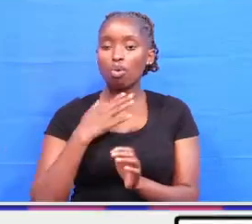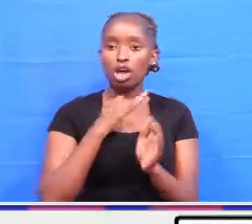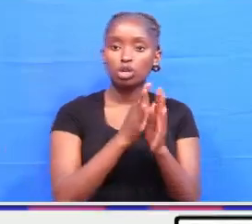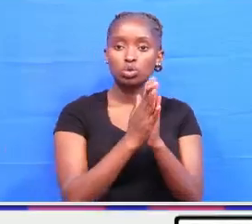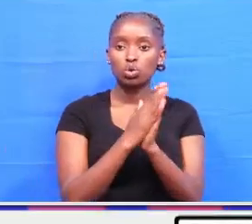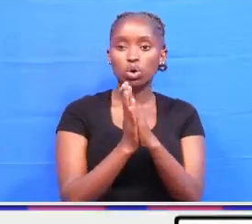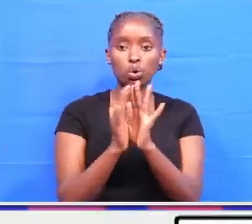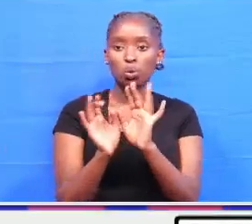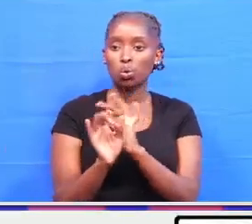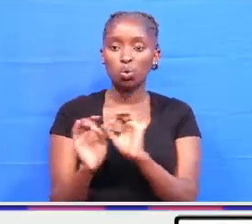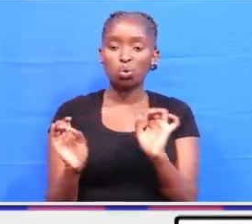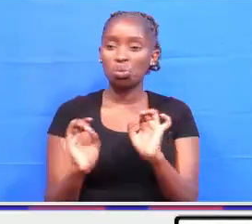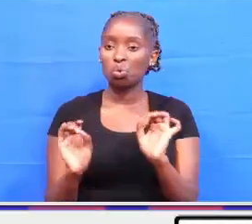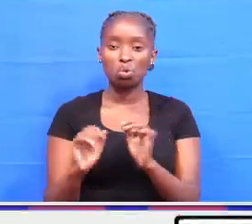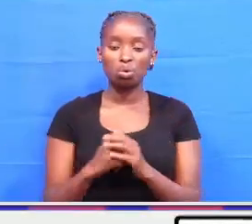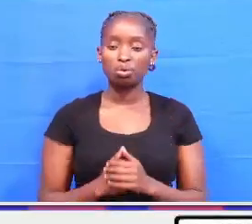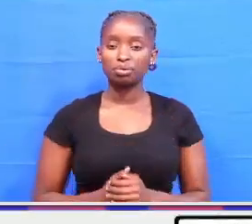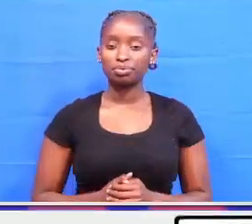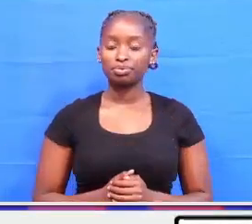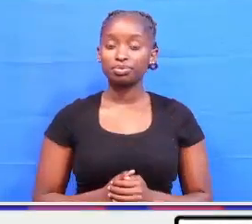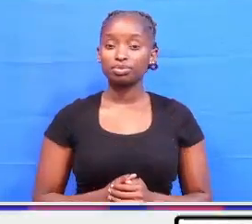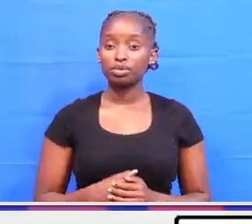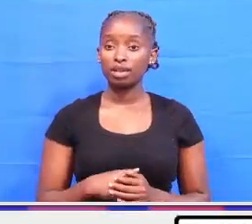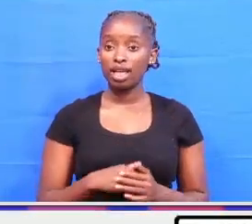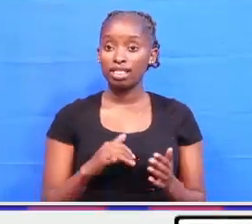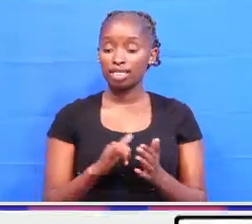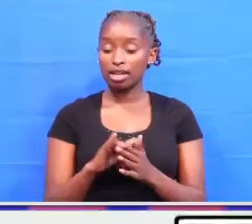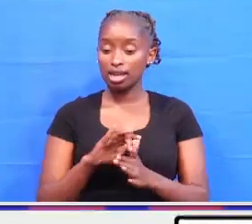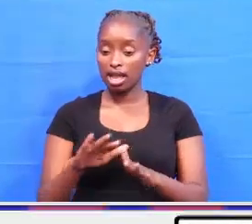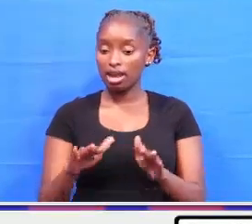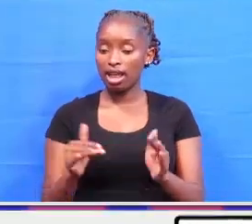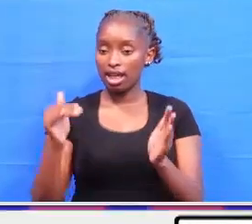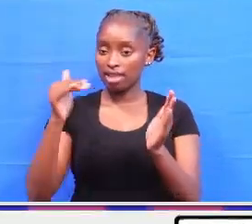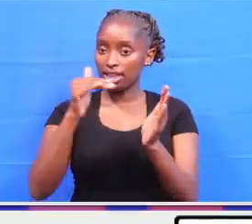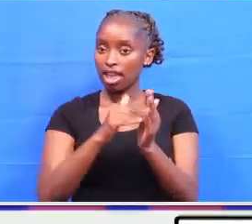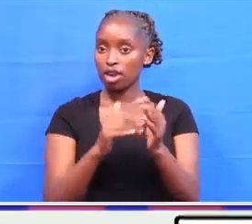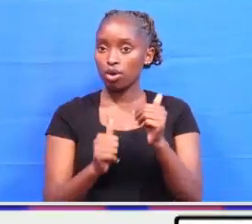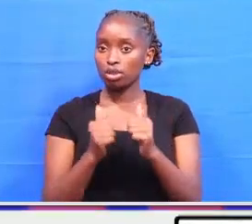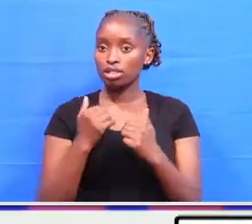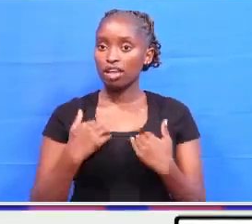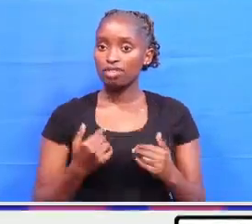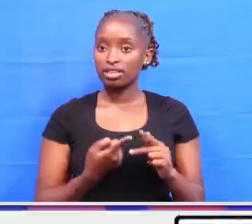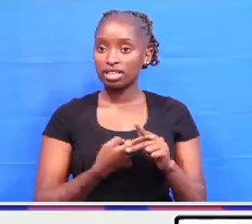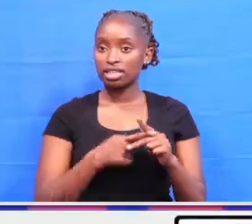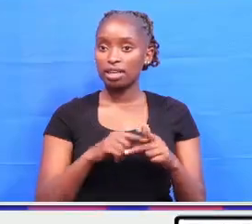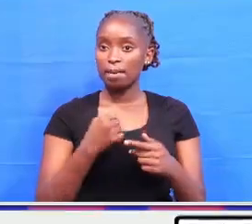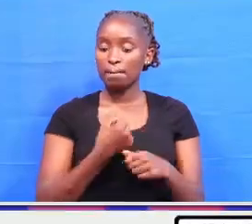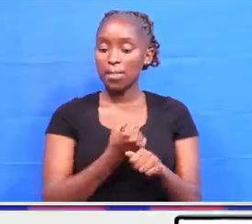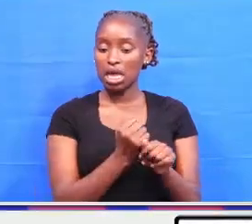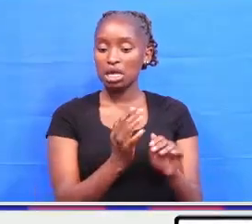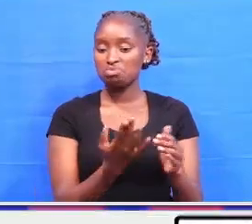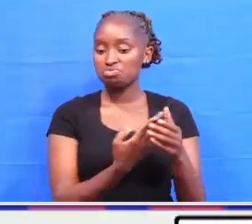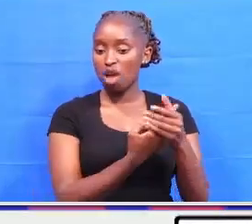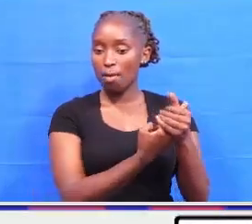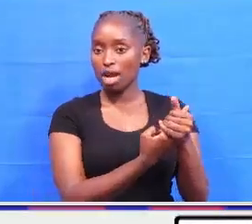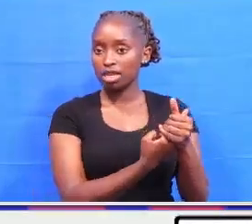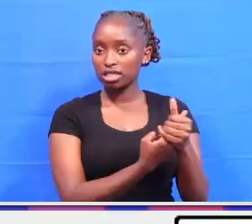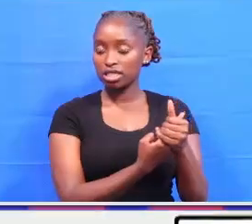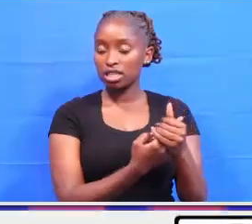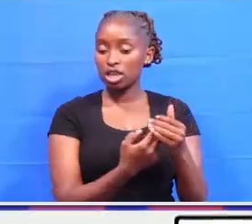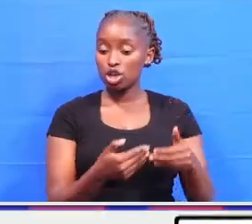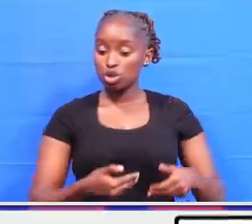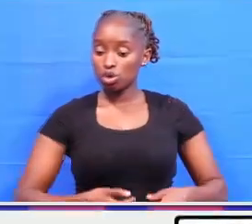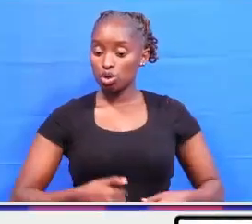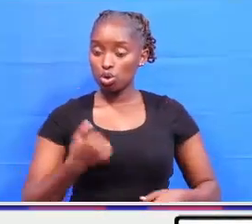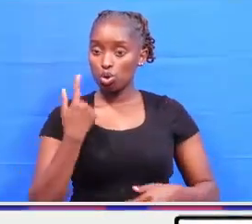use the technology. Mm-hmm. So that is the space, again, that I have started to form partnerships mm-hmm. so that the youth who are under